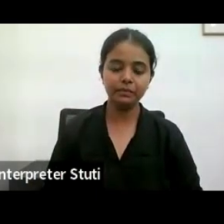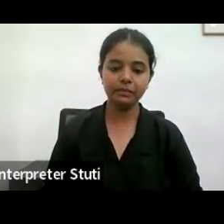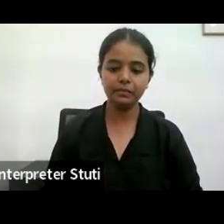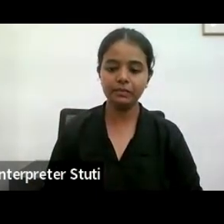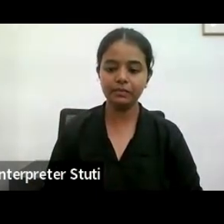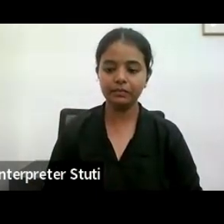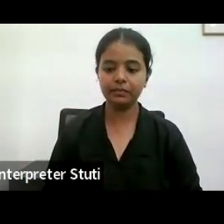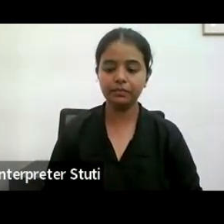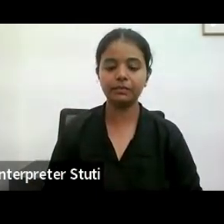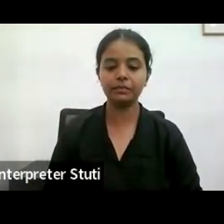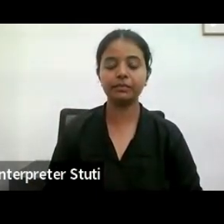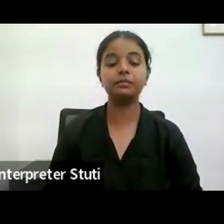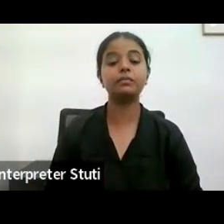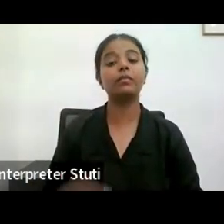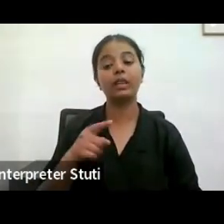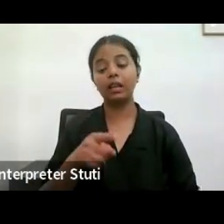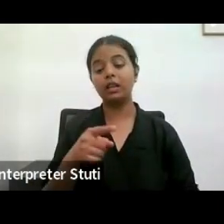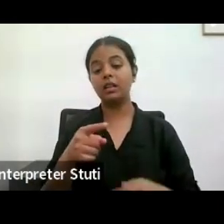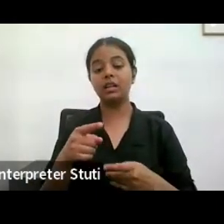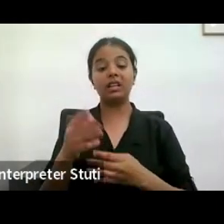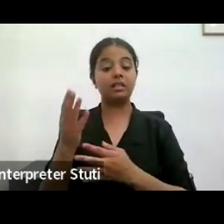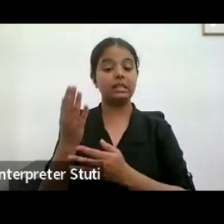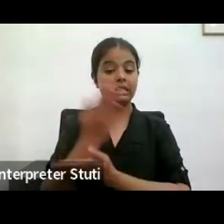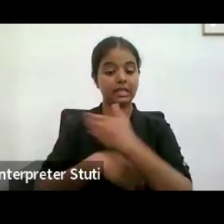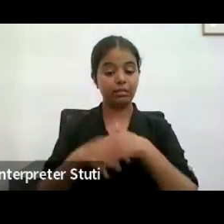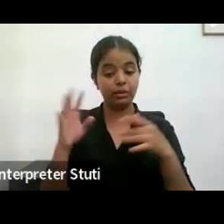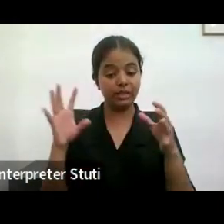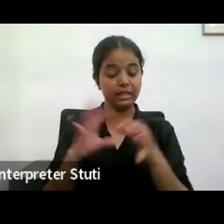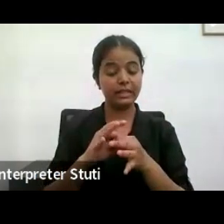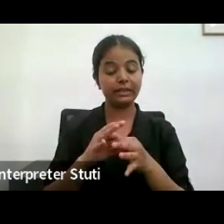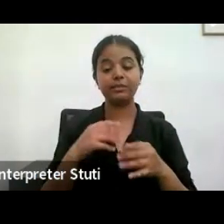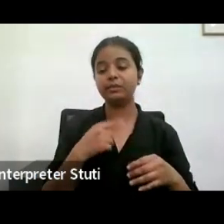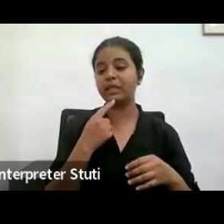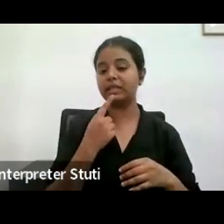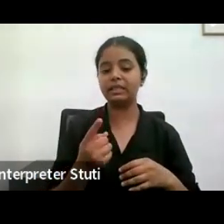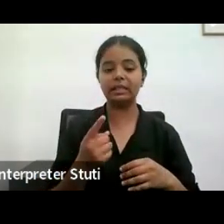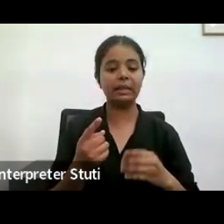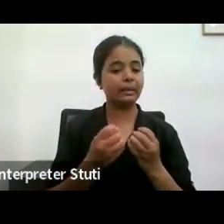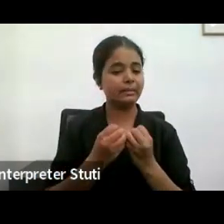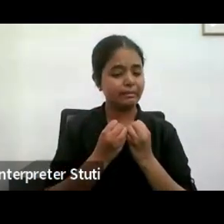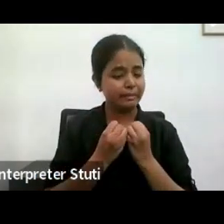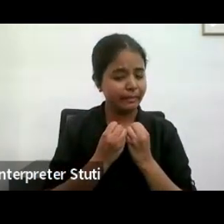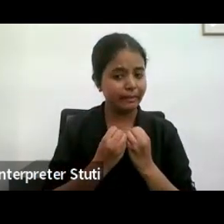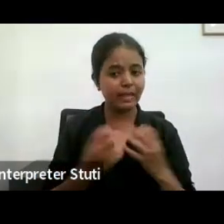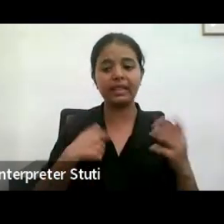Disability and really child protection in general is multi-sectoral. It is